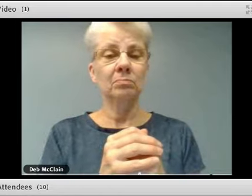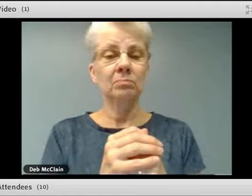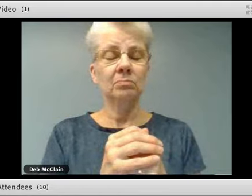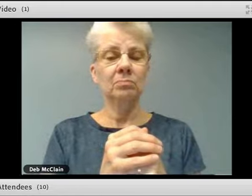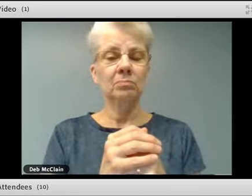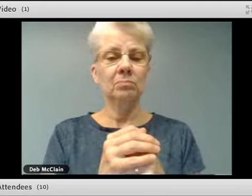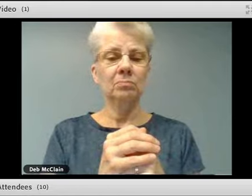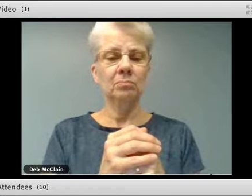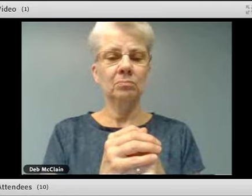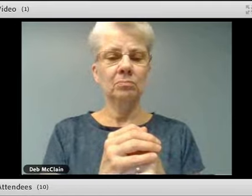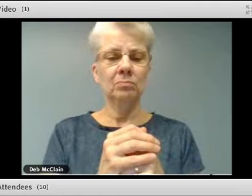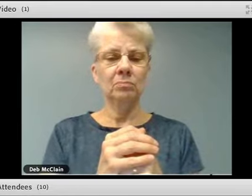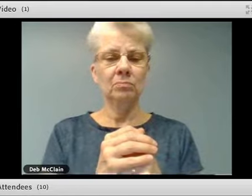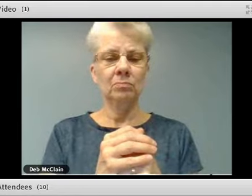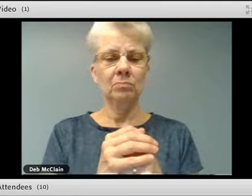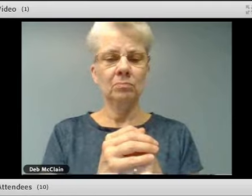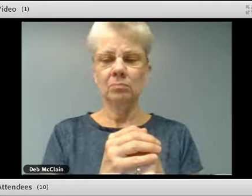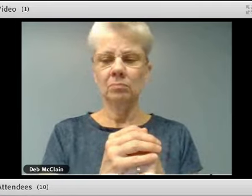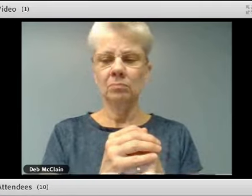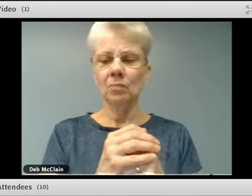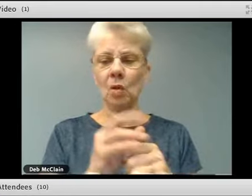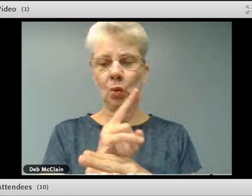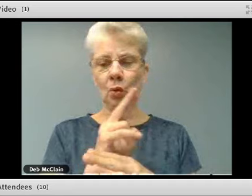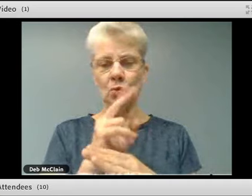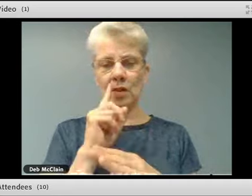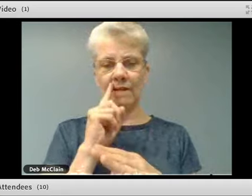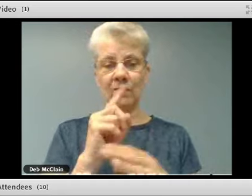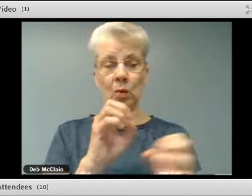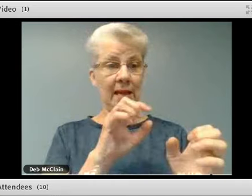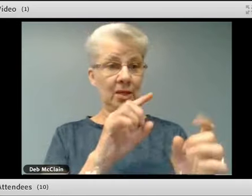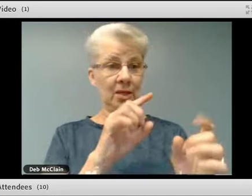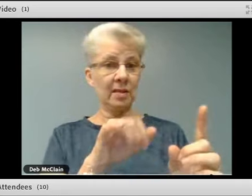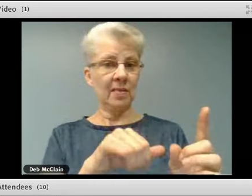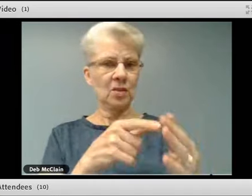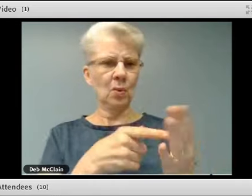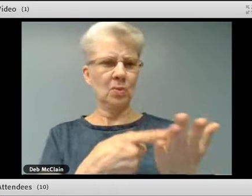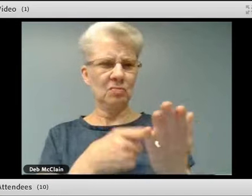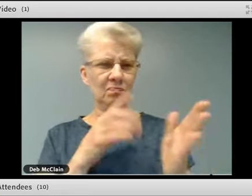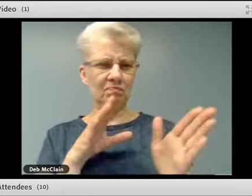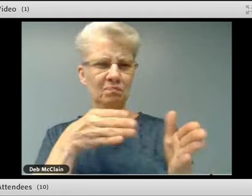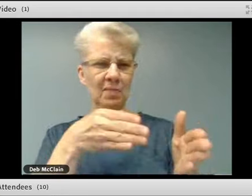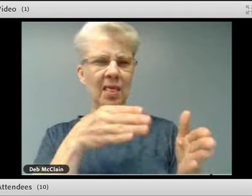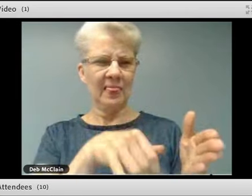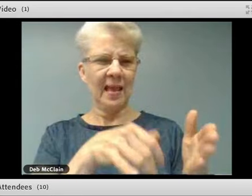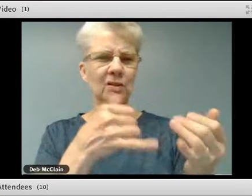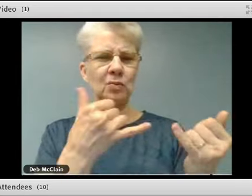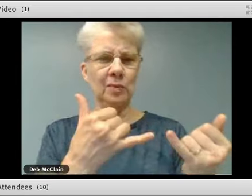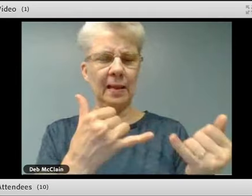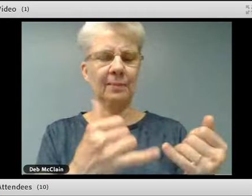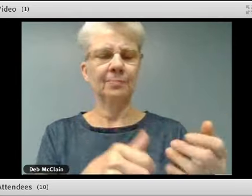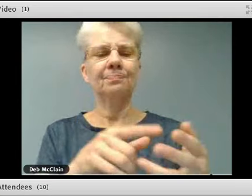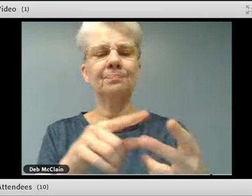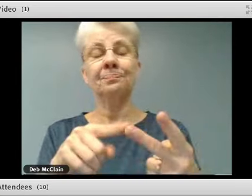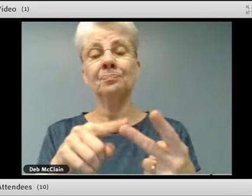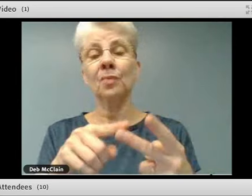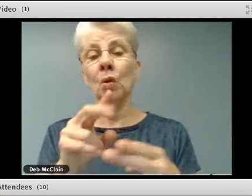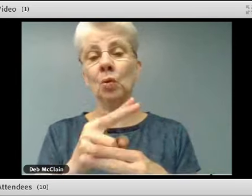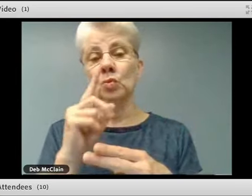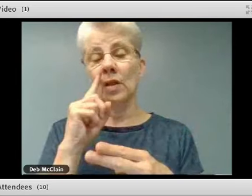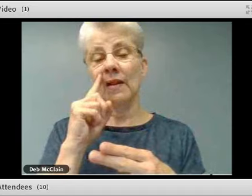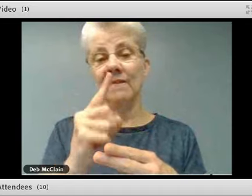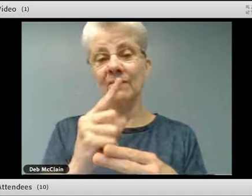today. You can use it for family research and genealogy. You can use it just if you're interested in learning more about specific topics and